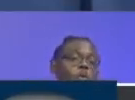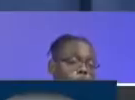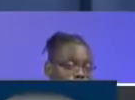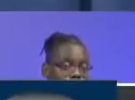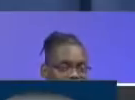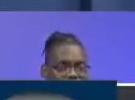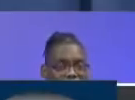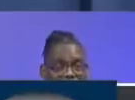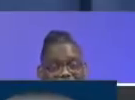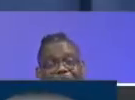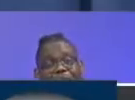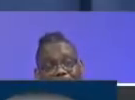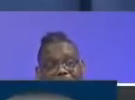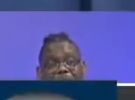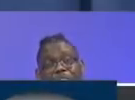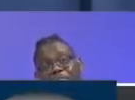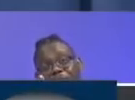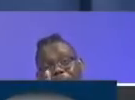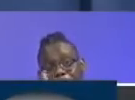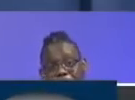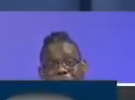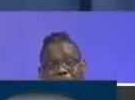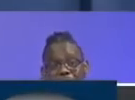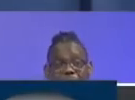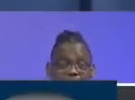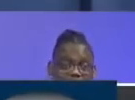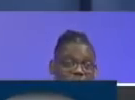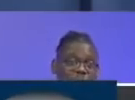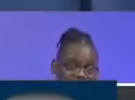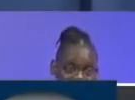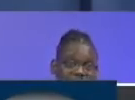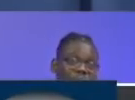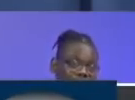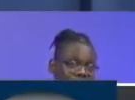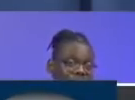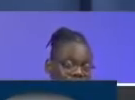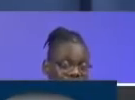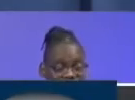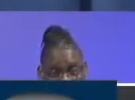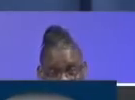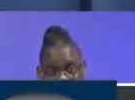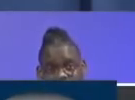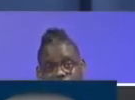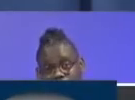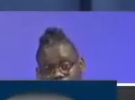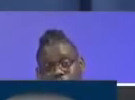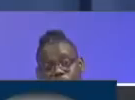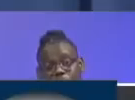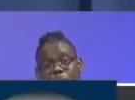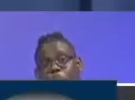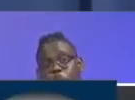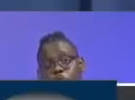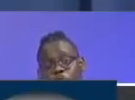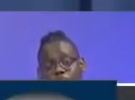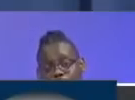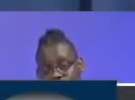variants in Trinidad and Tobago, known Omicron variants, and that is a key word,